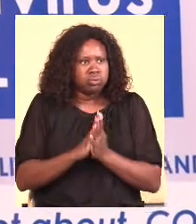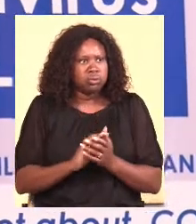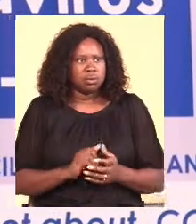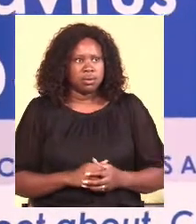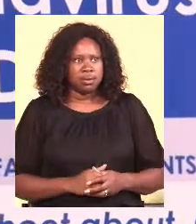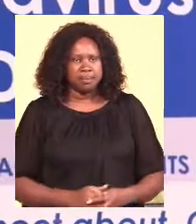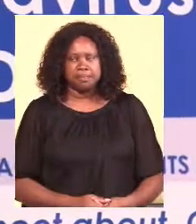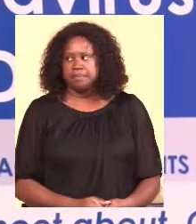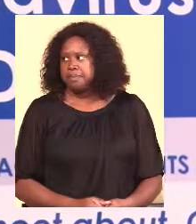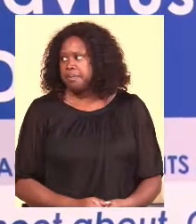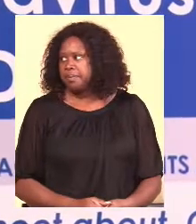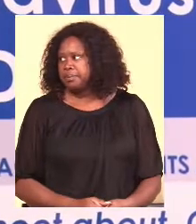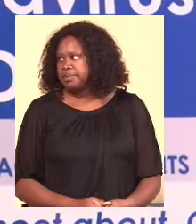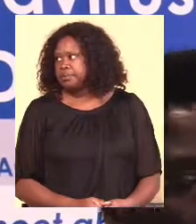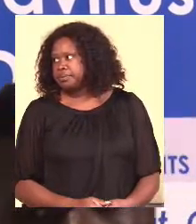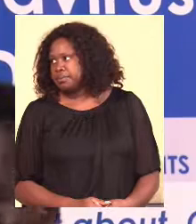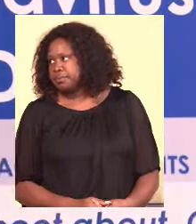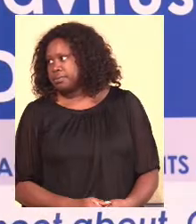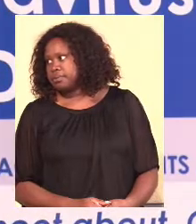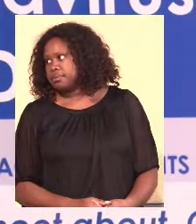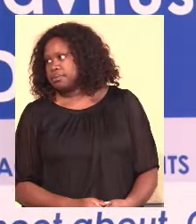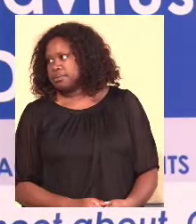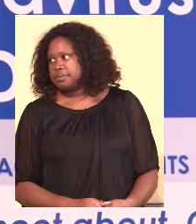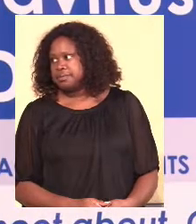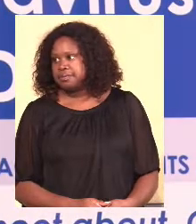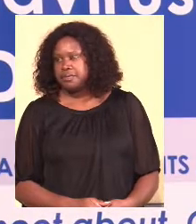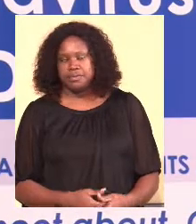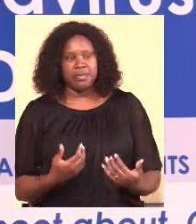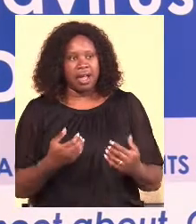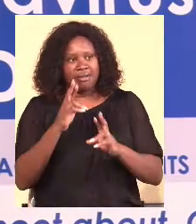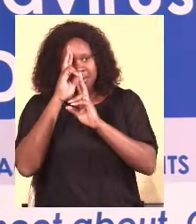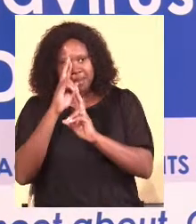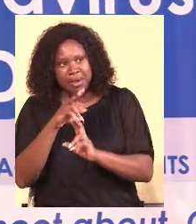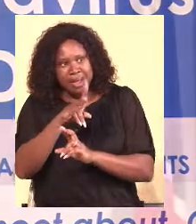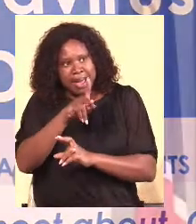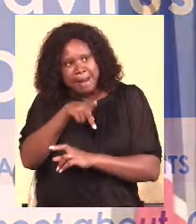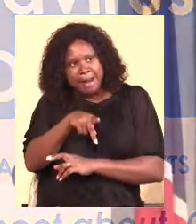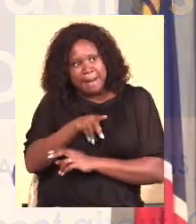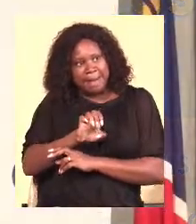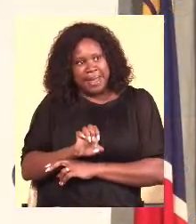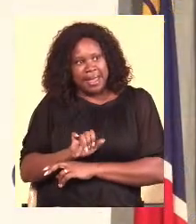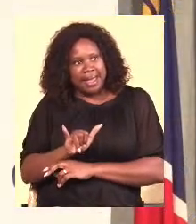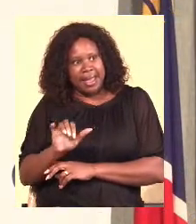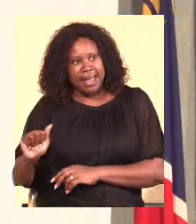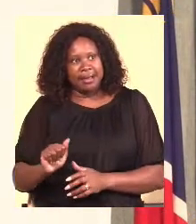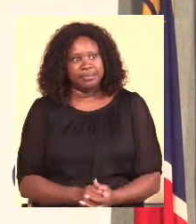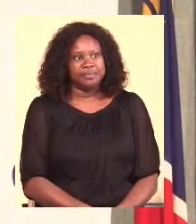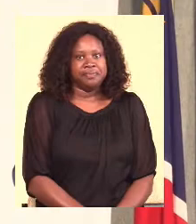think that should be all. Thank you. I now give over to Honorable Peya to respond to the questions directed to him.